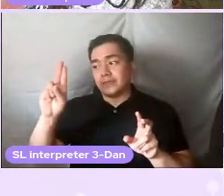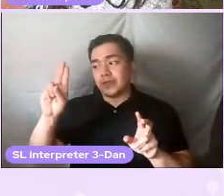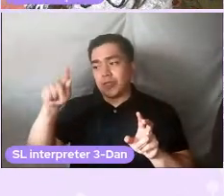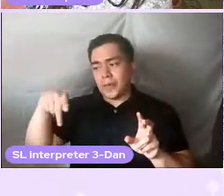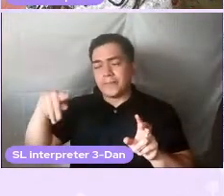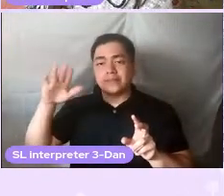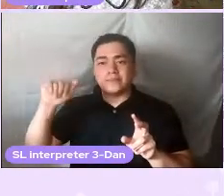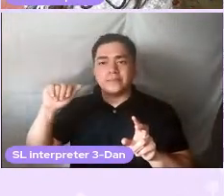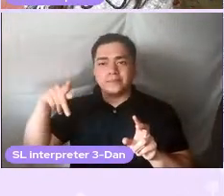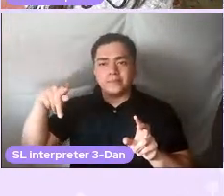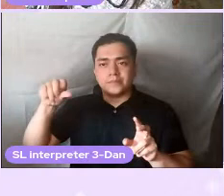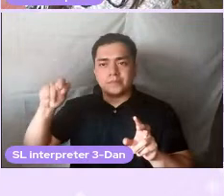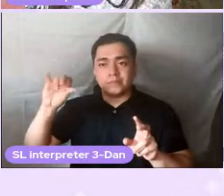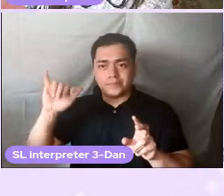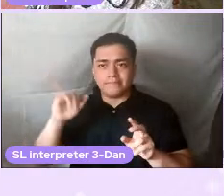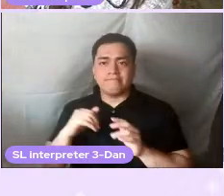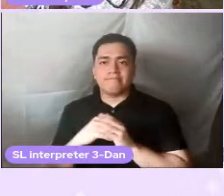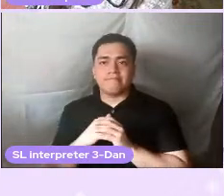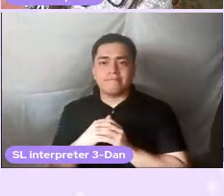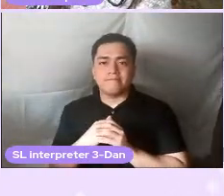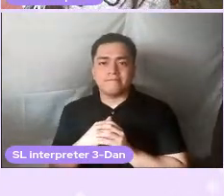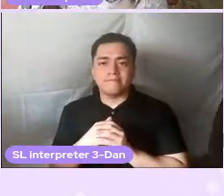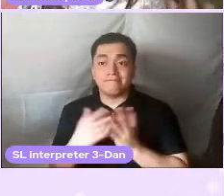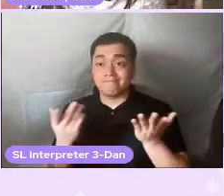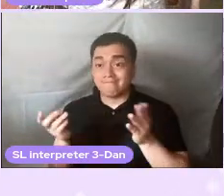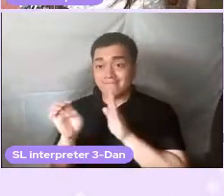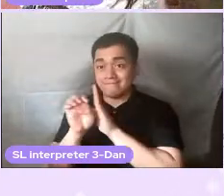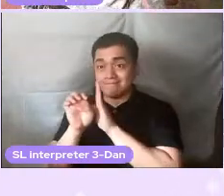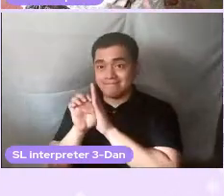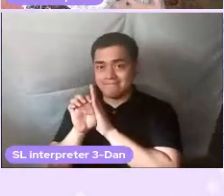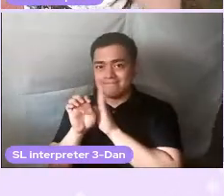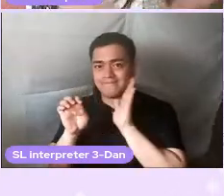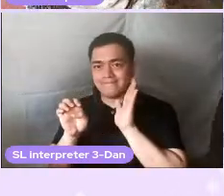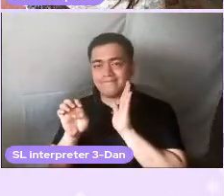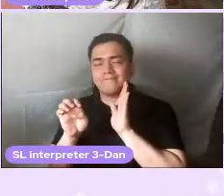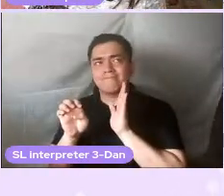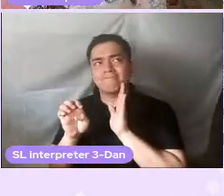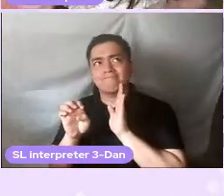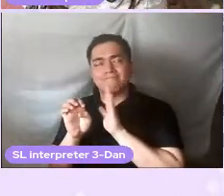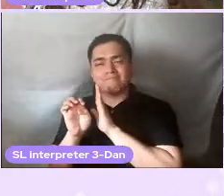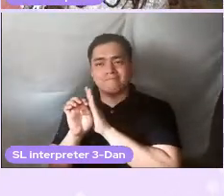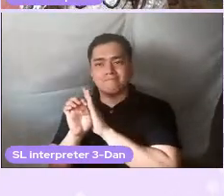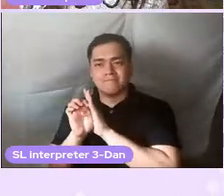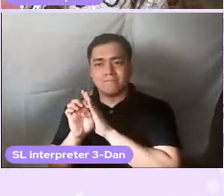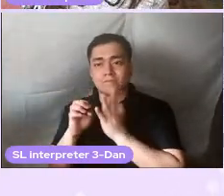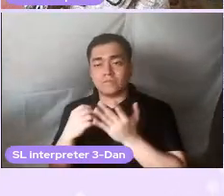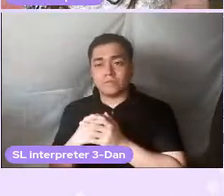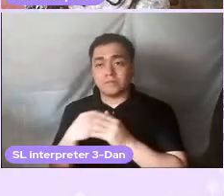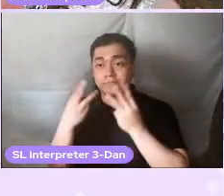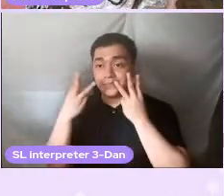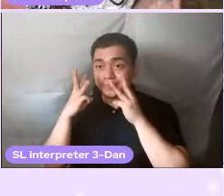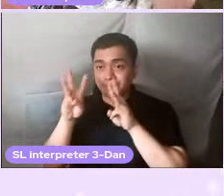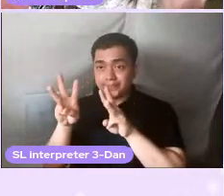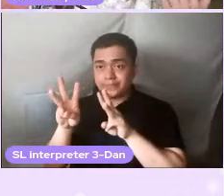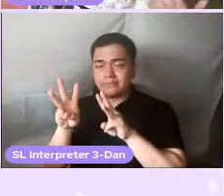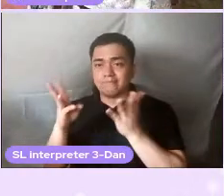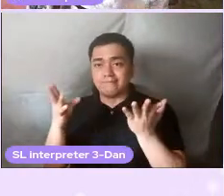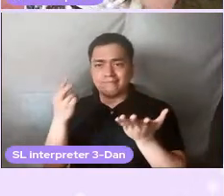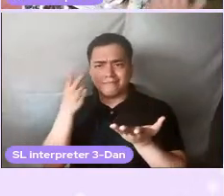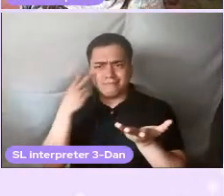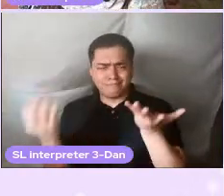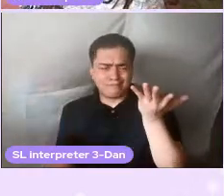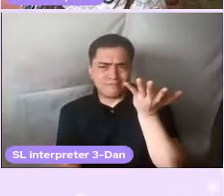So, like, that was just one example of, you know, something, yun na nga, like, that if you're watching, let's say, a cooking show, no, na parang baka, you